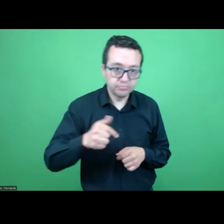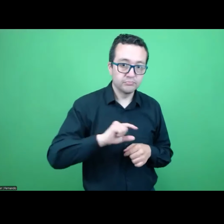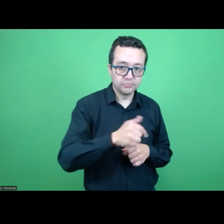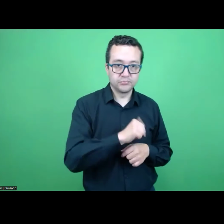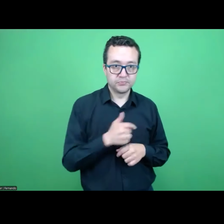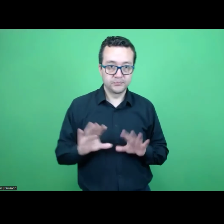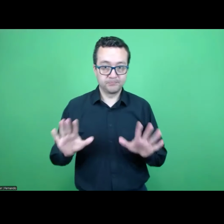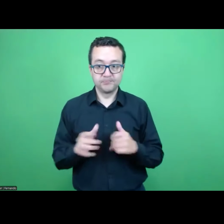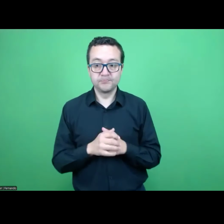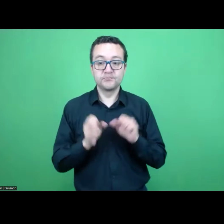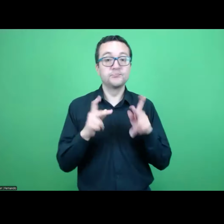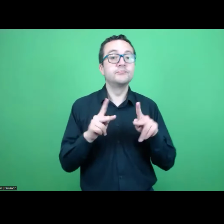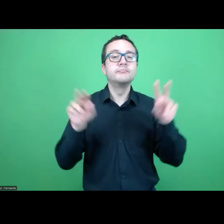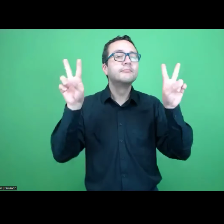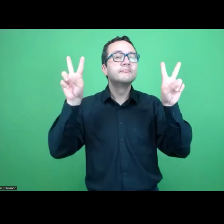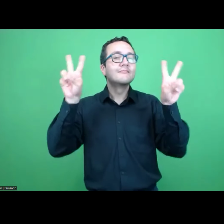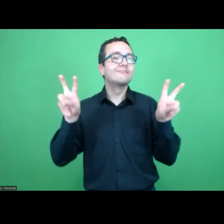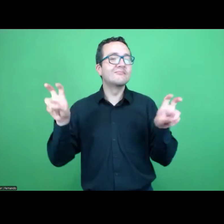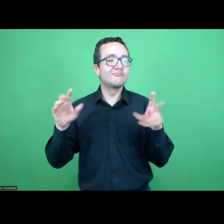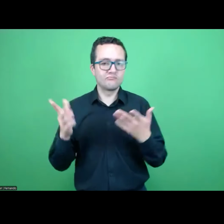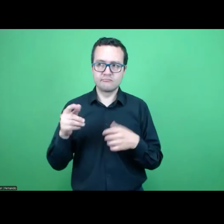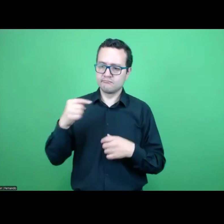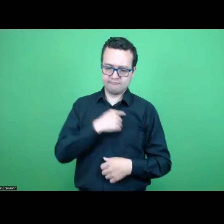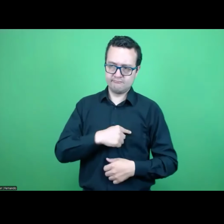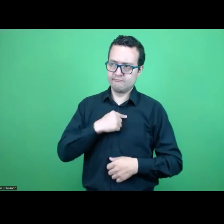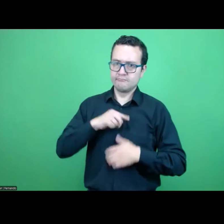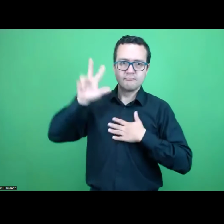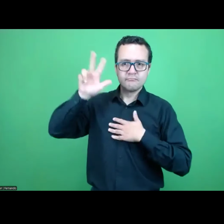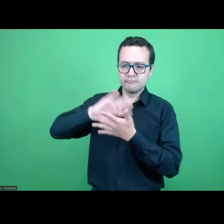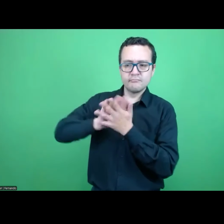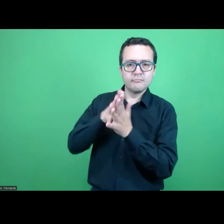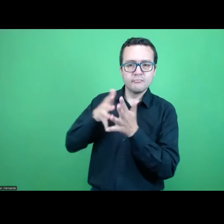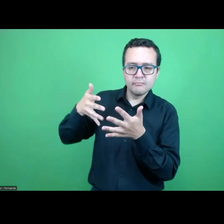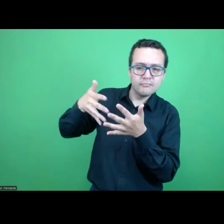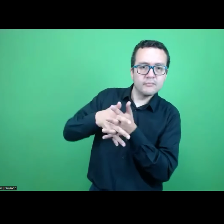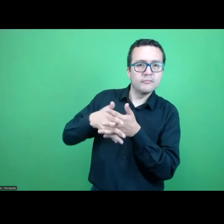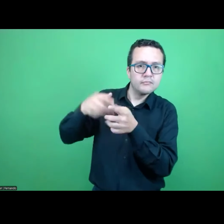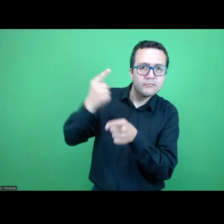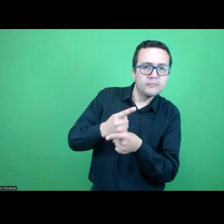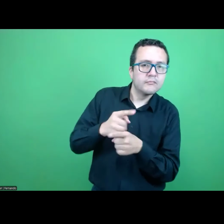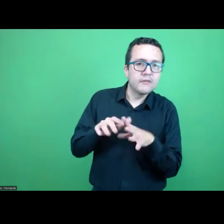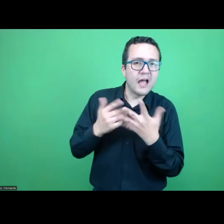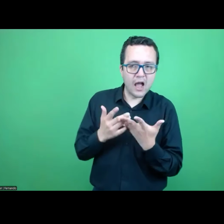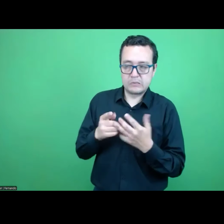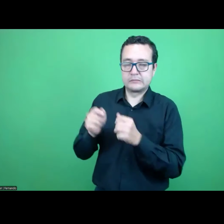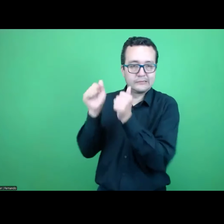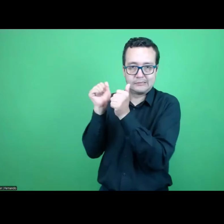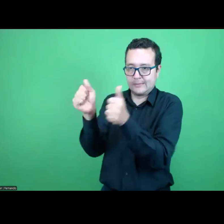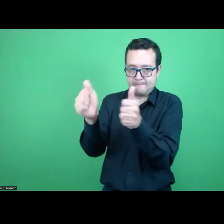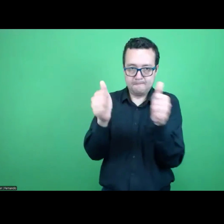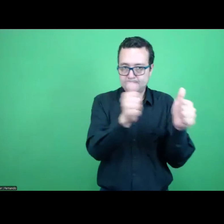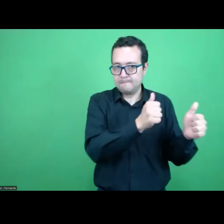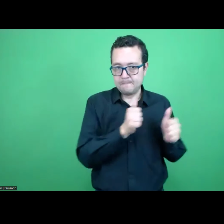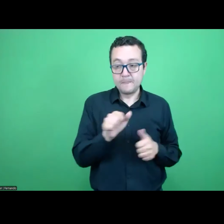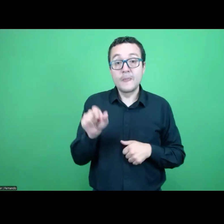those that submit the commitment, which means that the Global Disability Summit mechanism